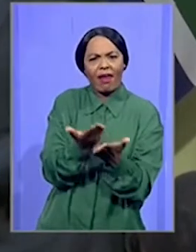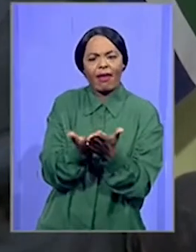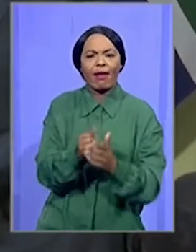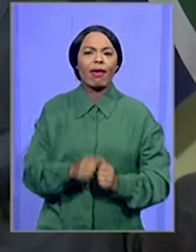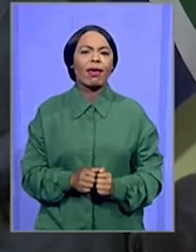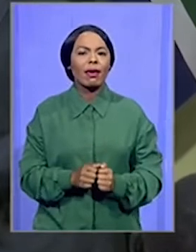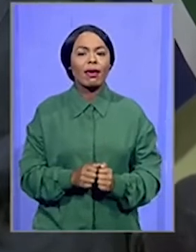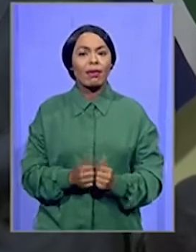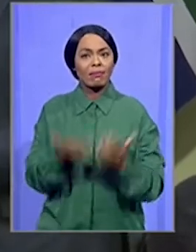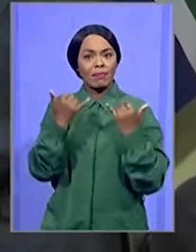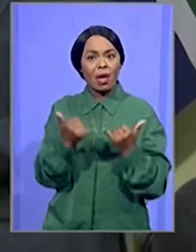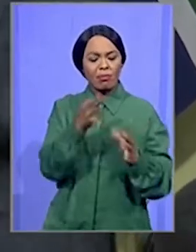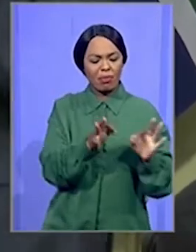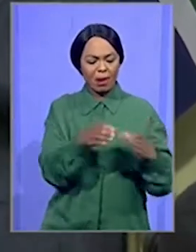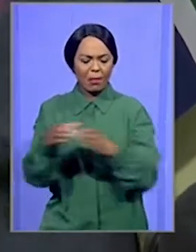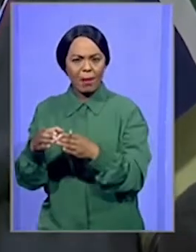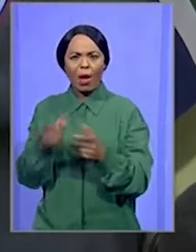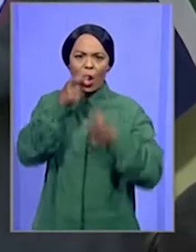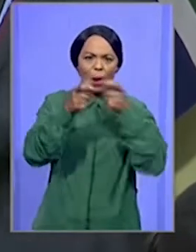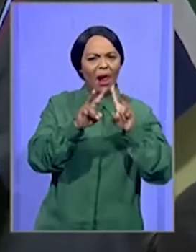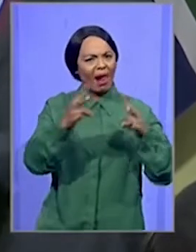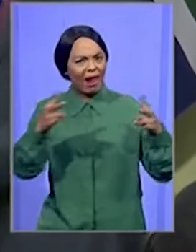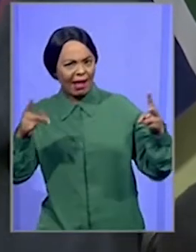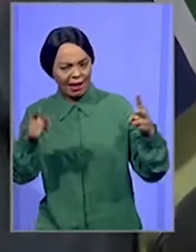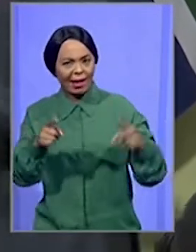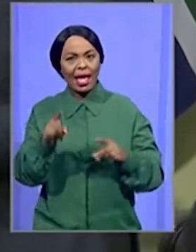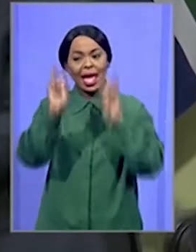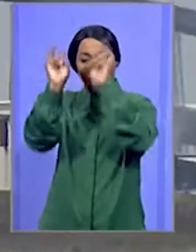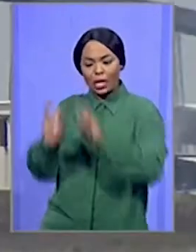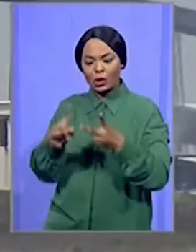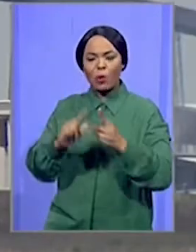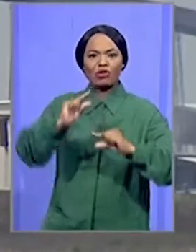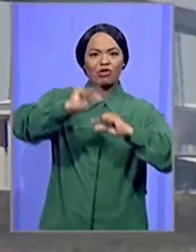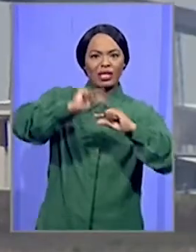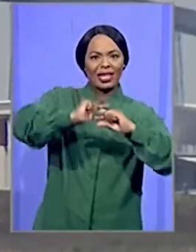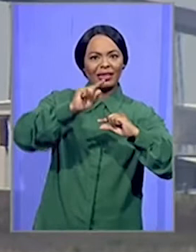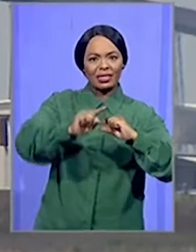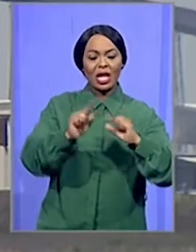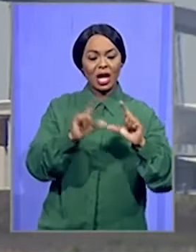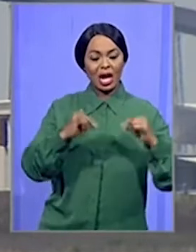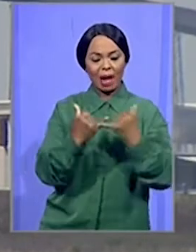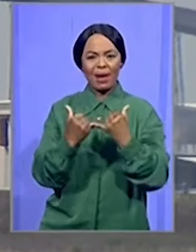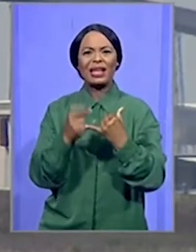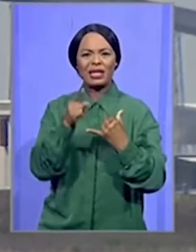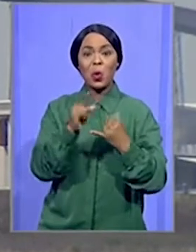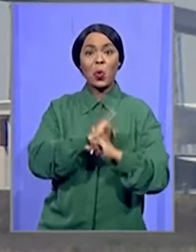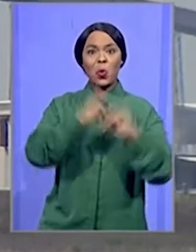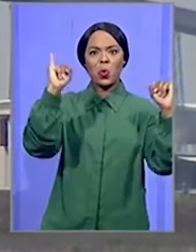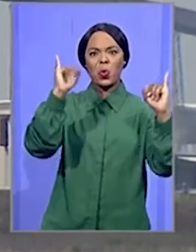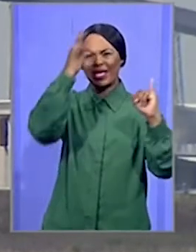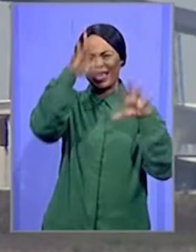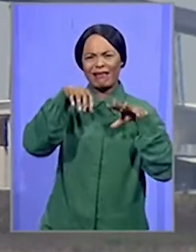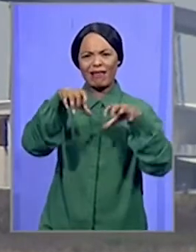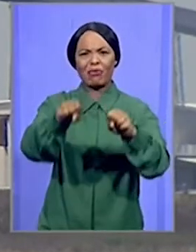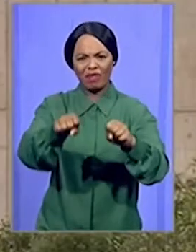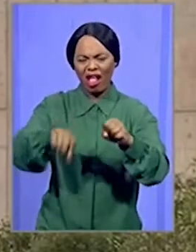mo mengwageng tabeng ya go goga ga mmuso ka nko e fela Eskom le Transnet ke ditheo tše pedi tšeo di amilwego gampe ke go goga ga mmuso ka